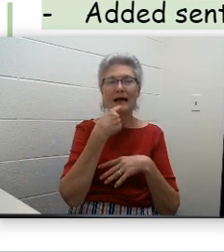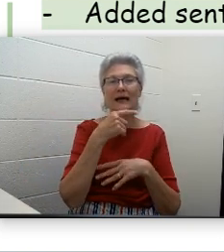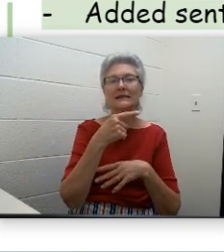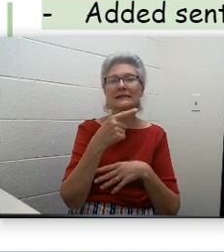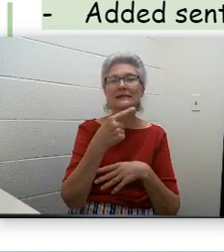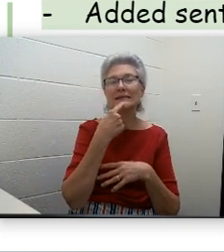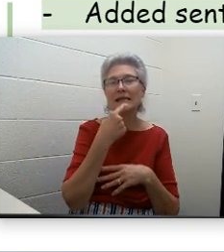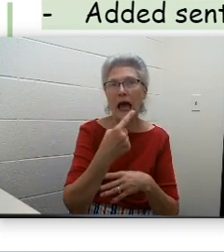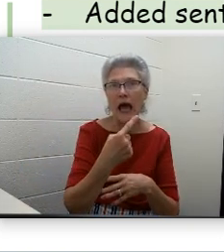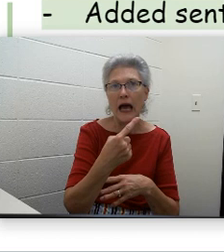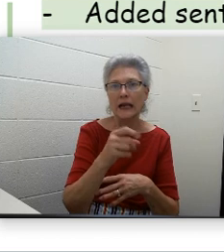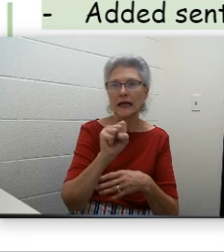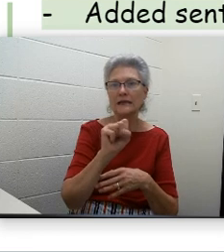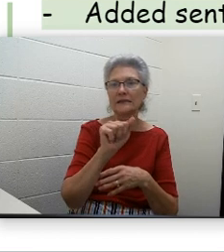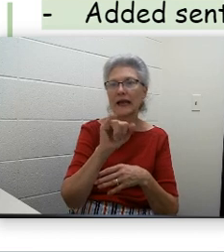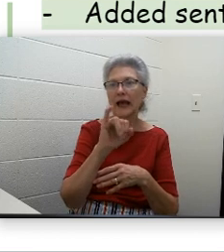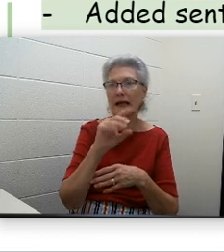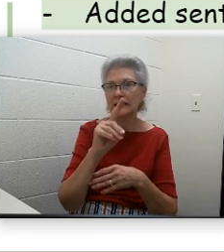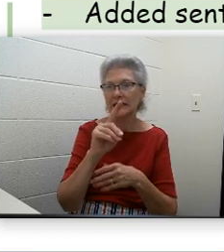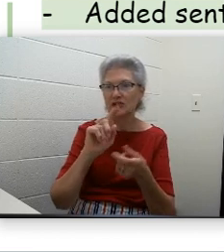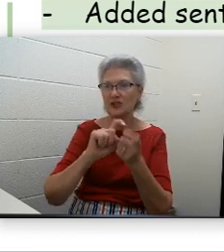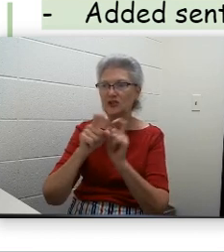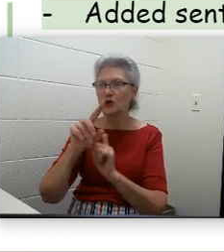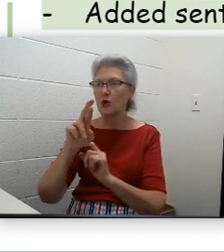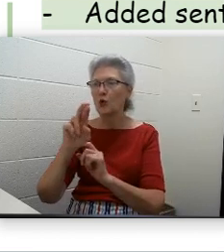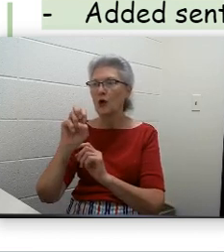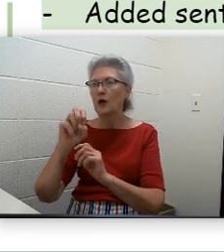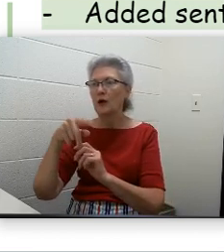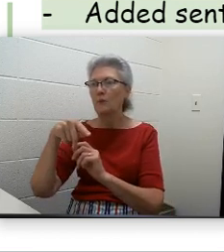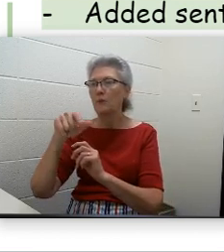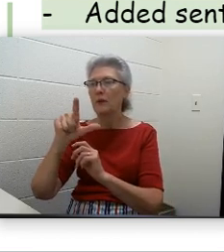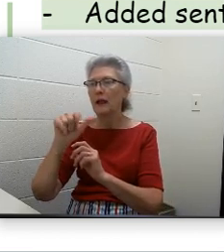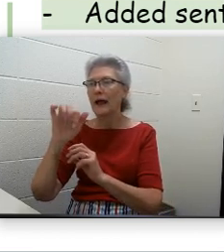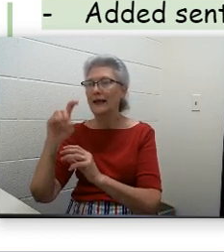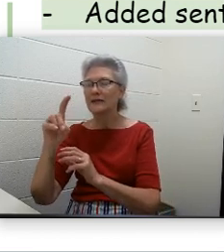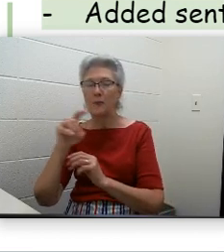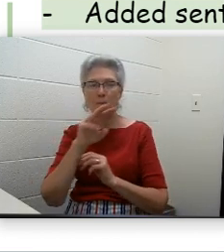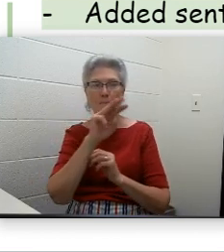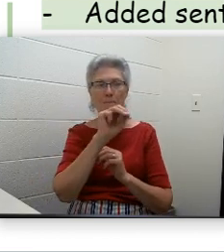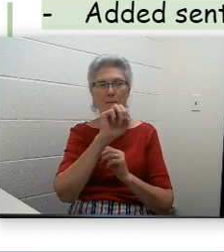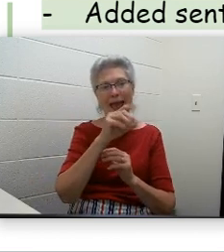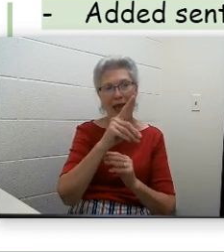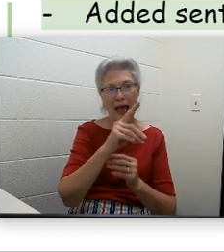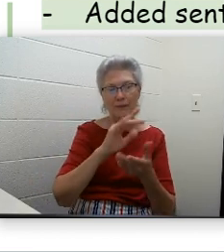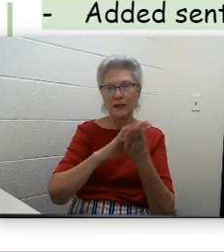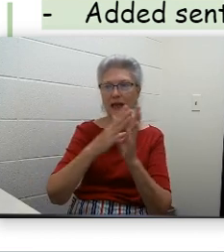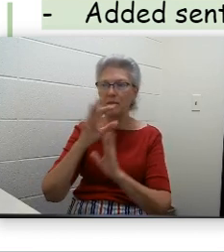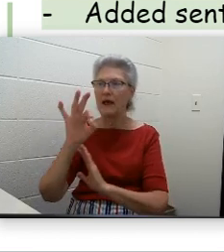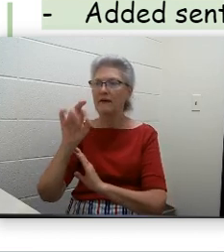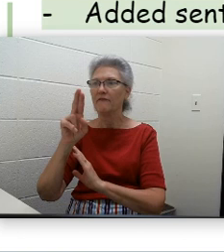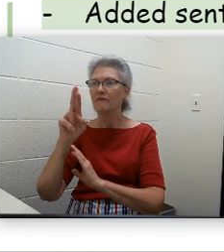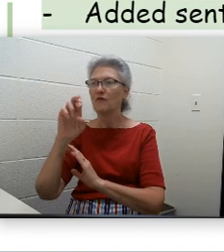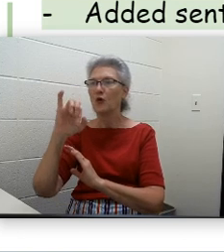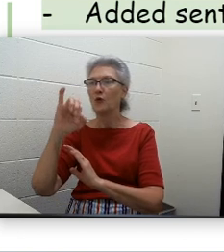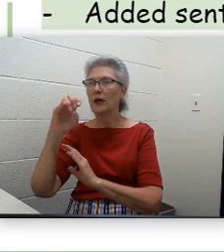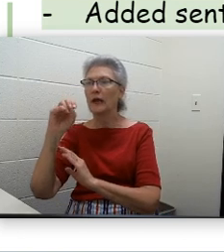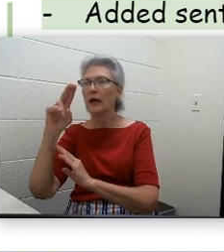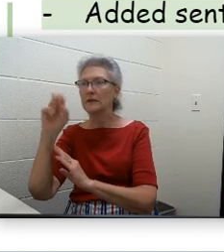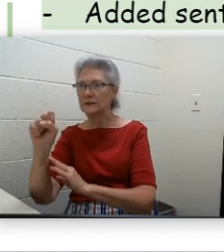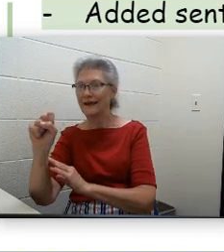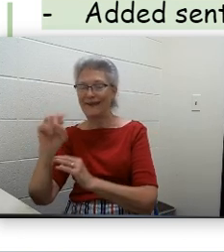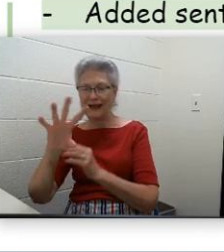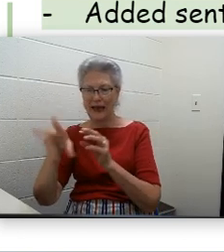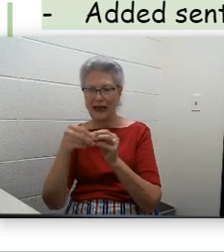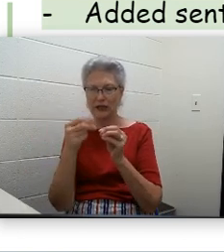changed it to reply. Instead of mad, I changed it to furious. And then I added these two sentences in the